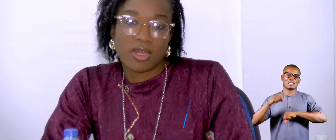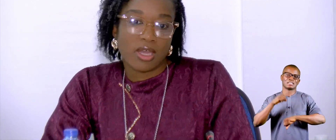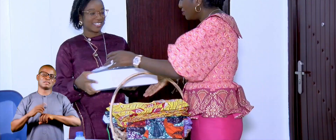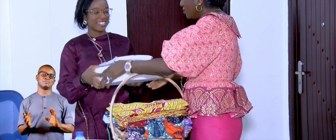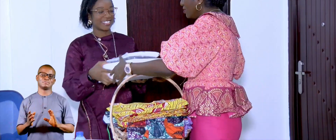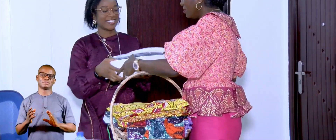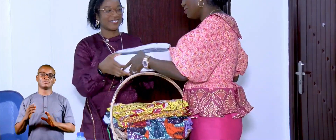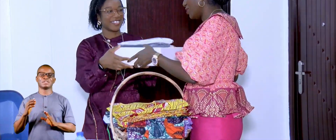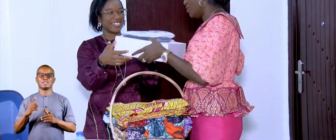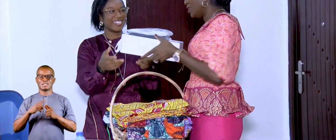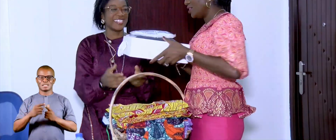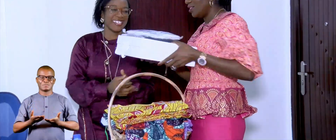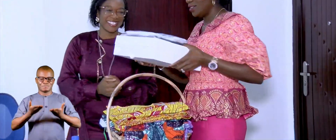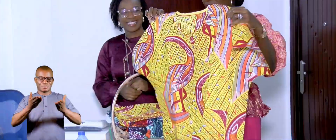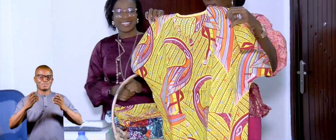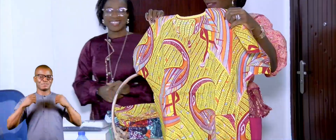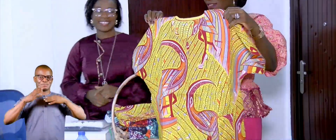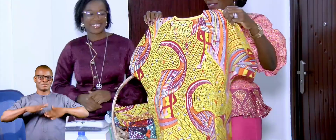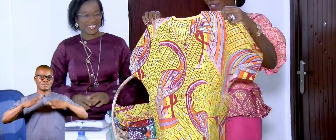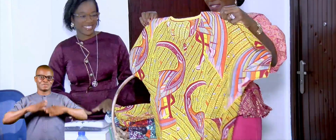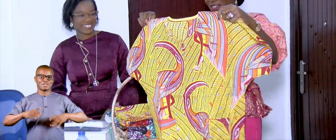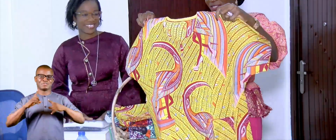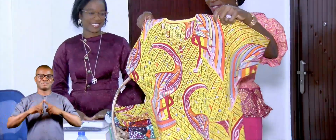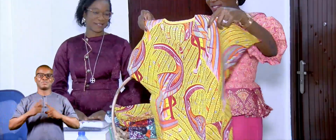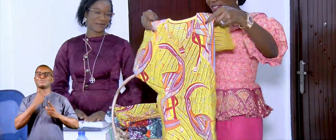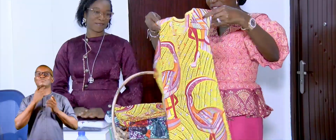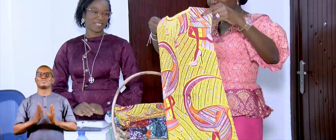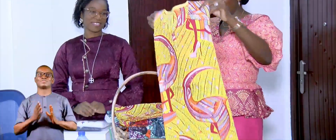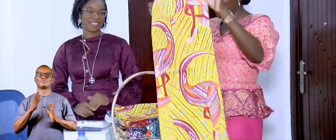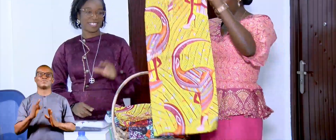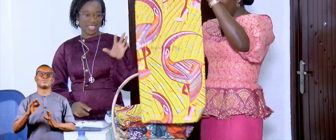time. She then presented clothing for the victims at the shelter.